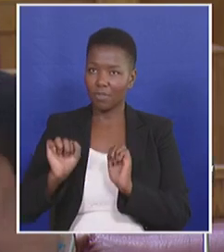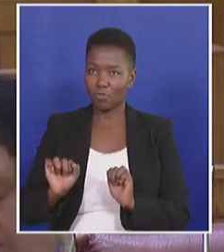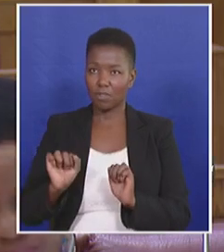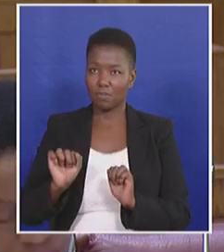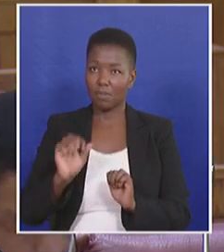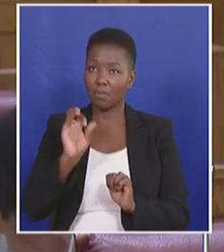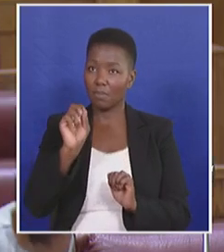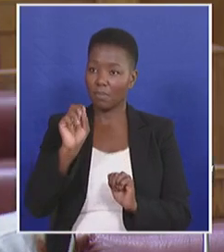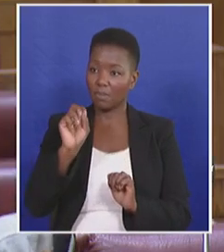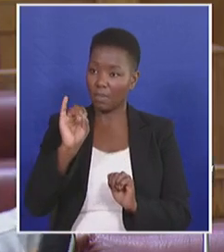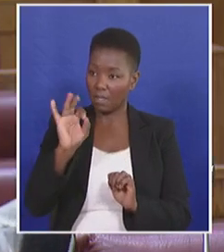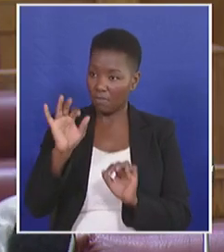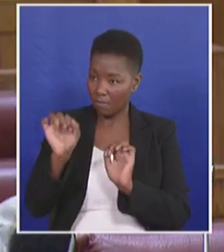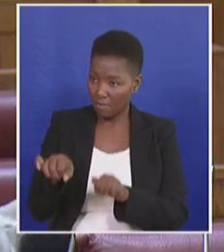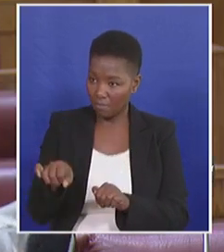you also so allow.